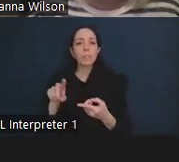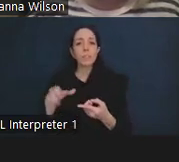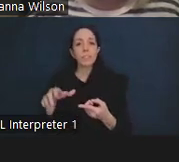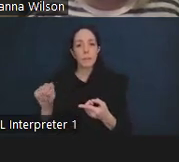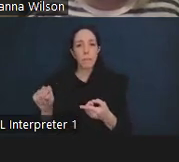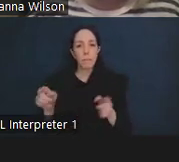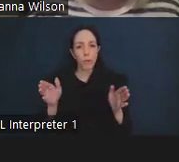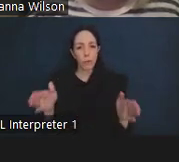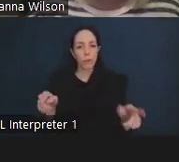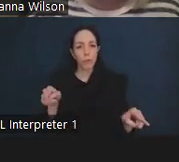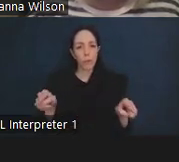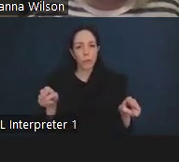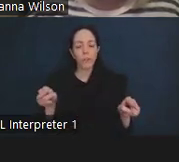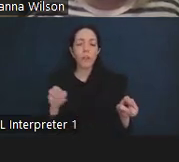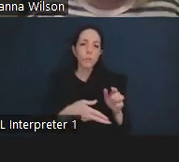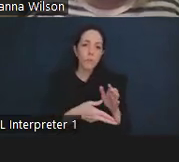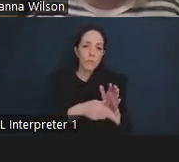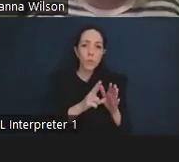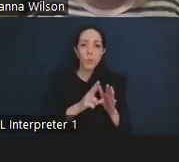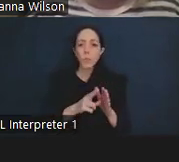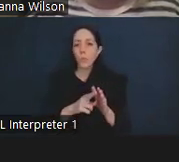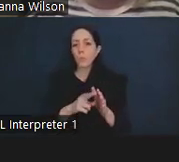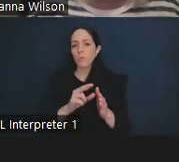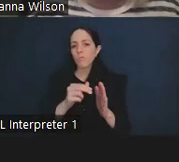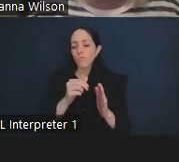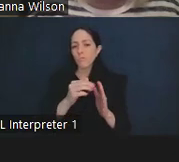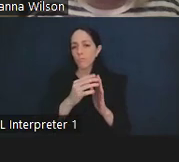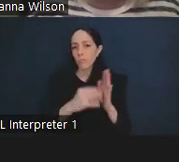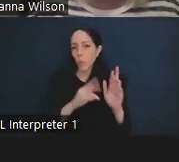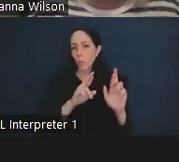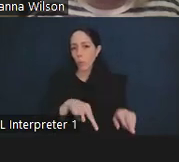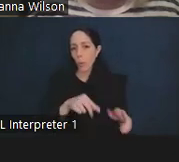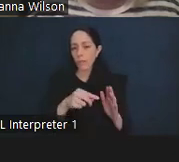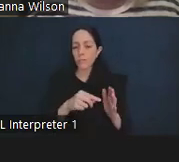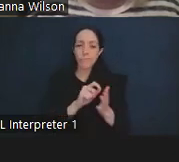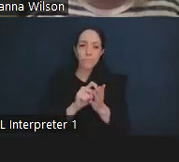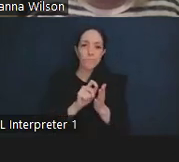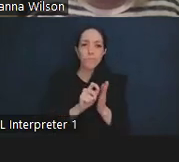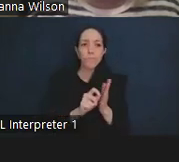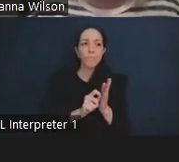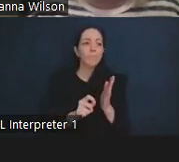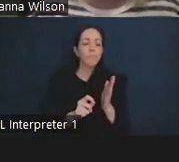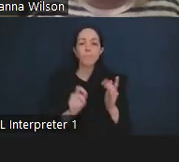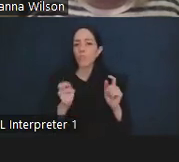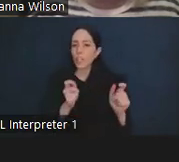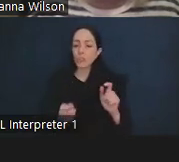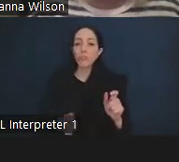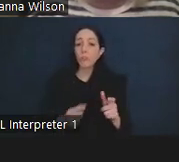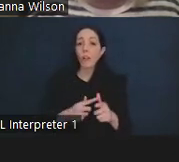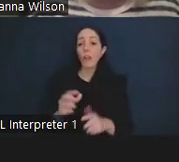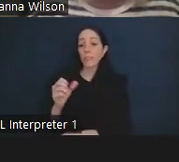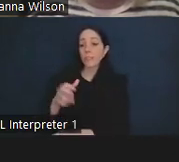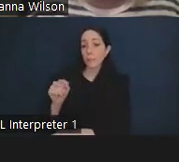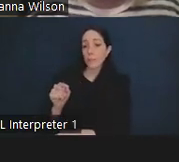August, to review that document and then come back in September with